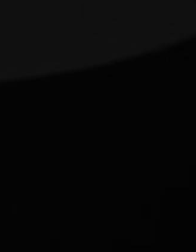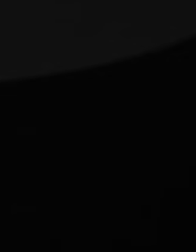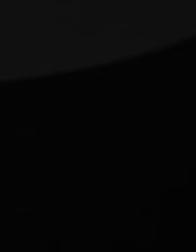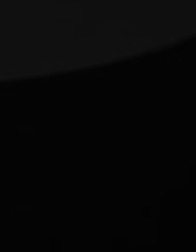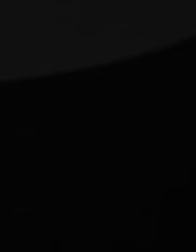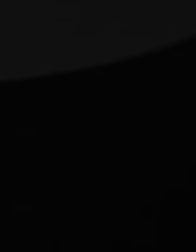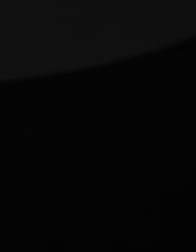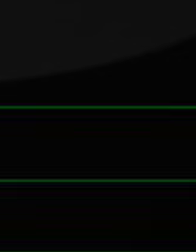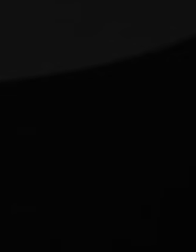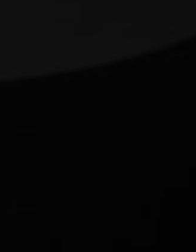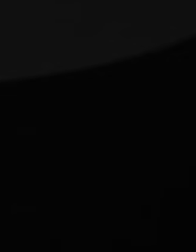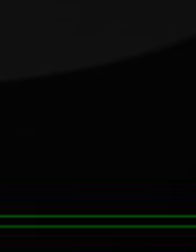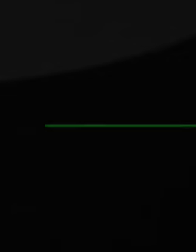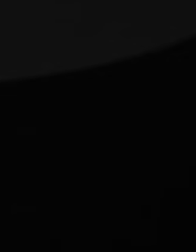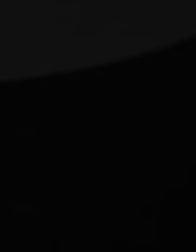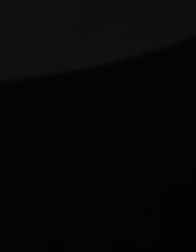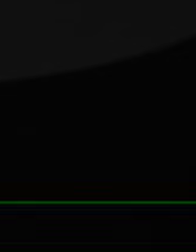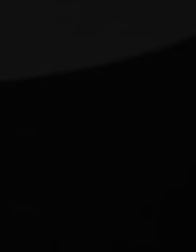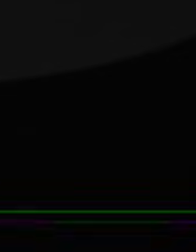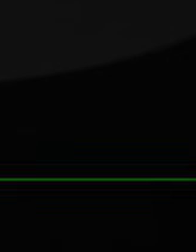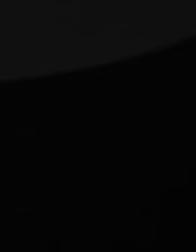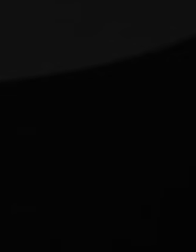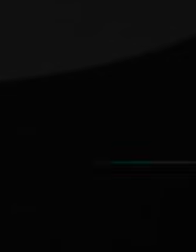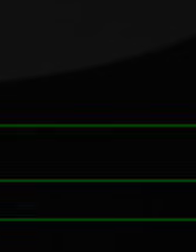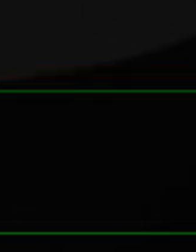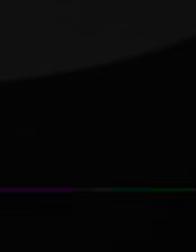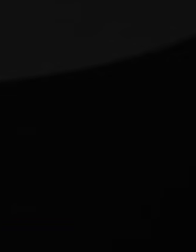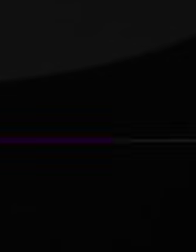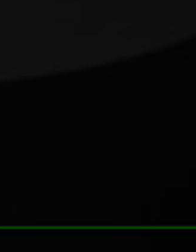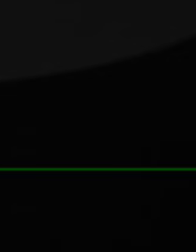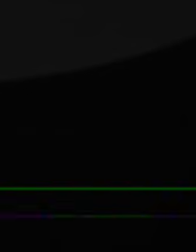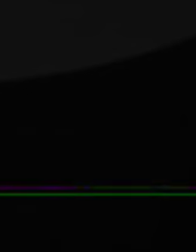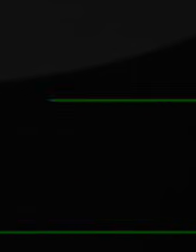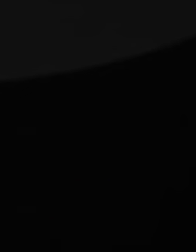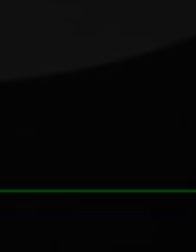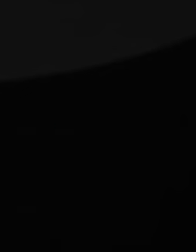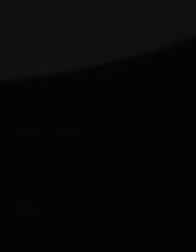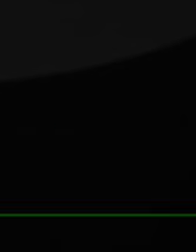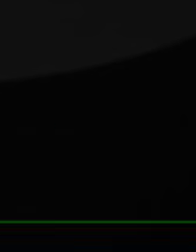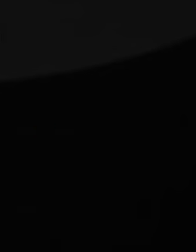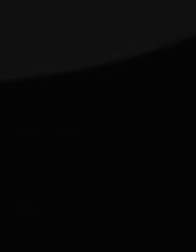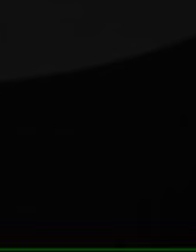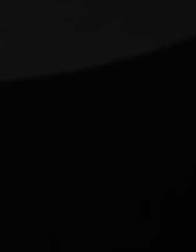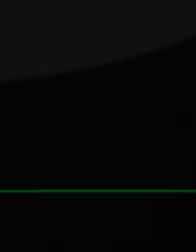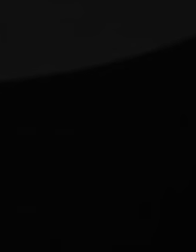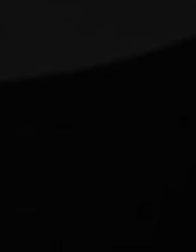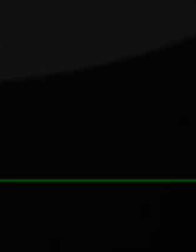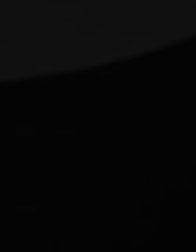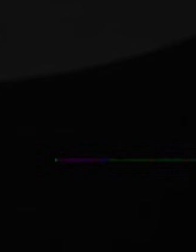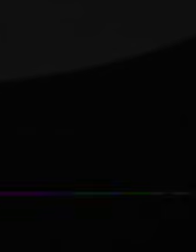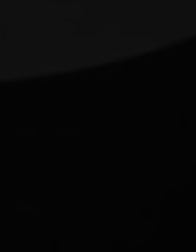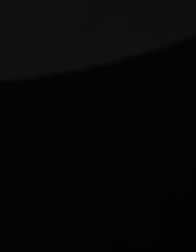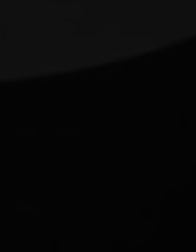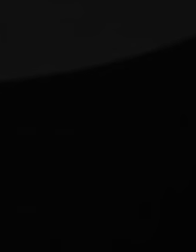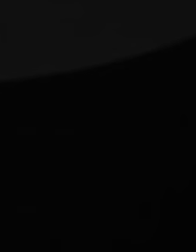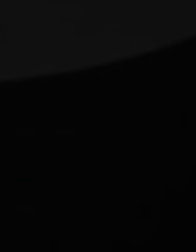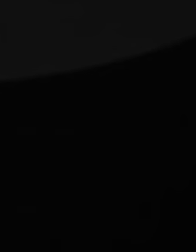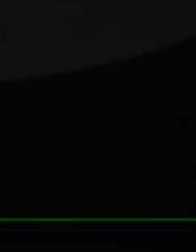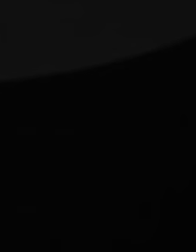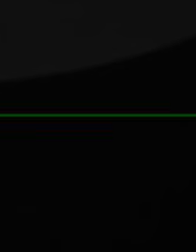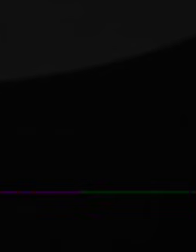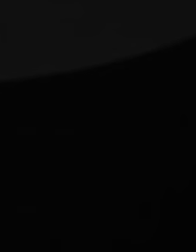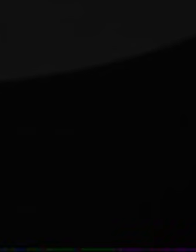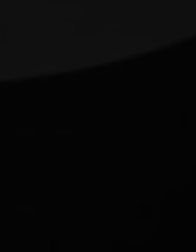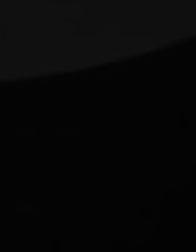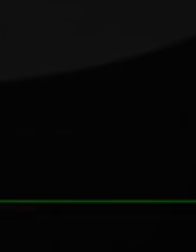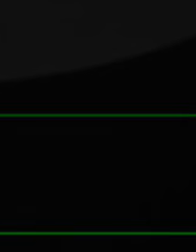Tšhupane ya theko ya dišere ka kakaretšo JSE yona e hlatlogile. Theko ya dirafia le oli